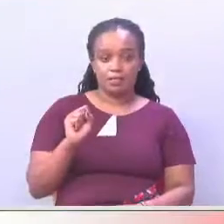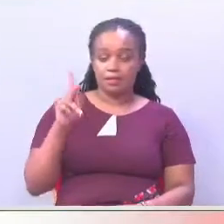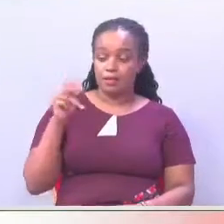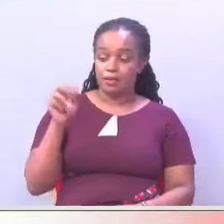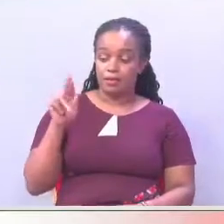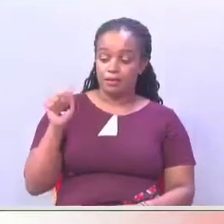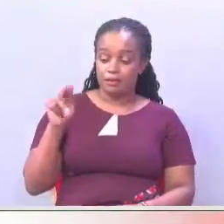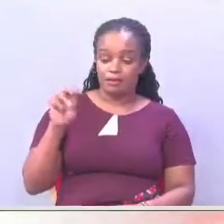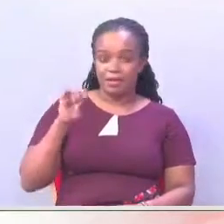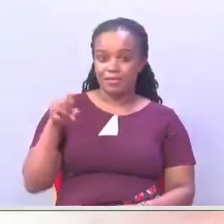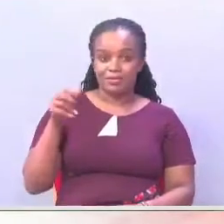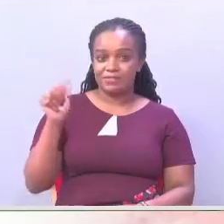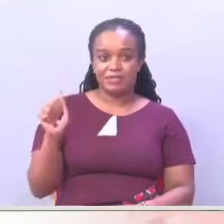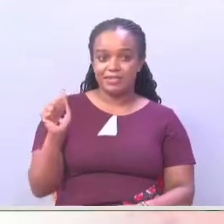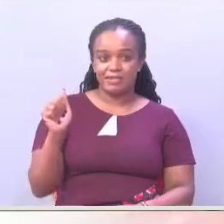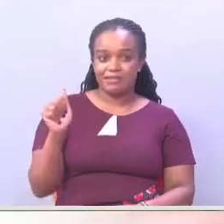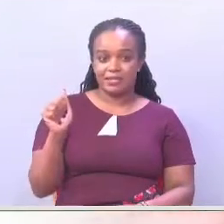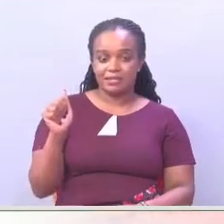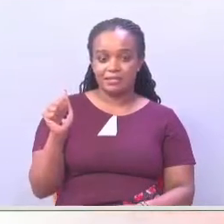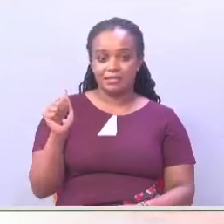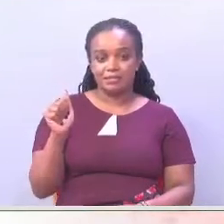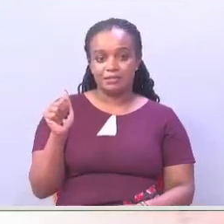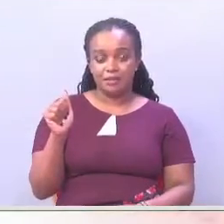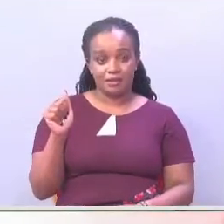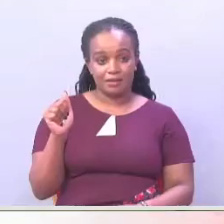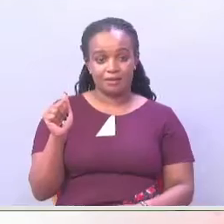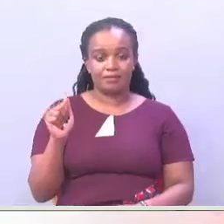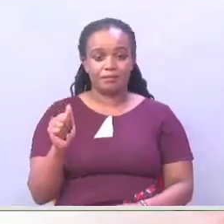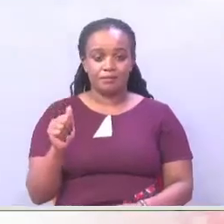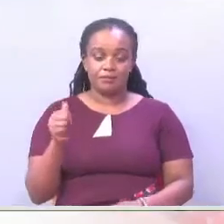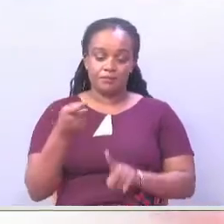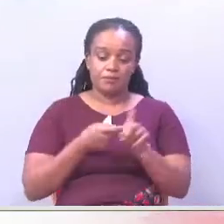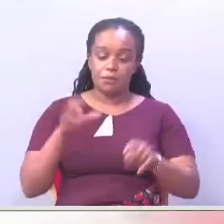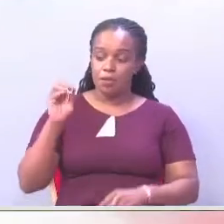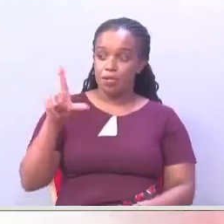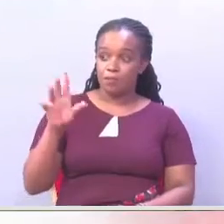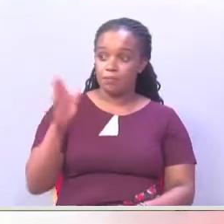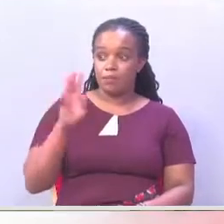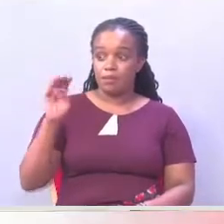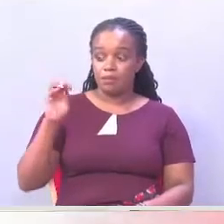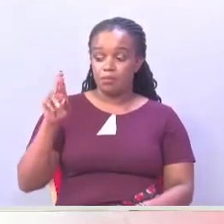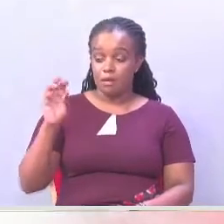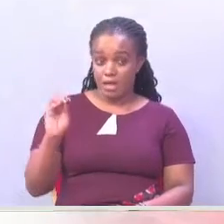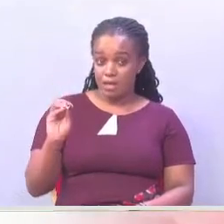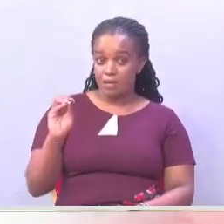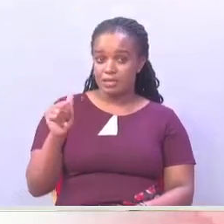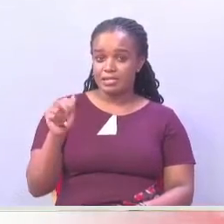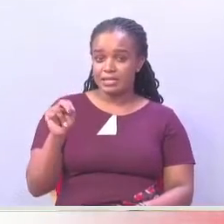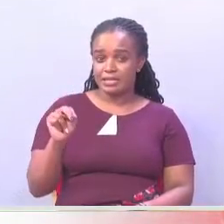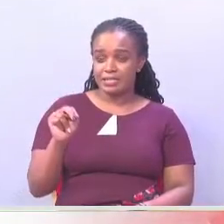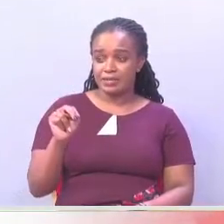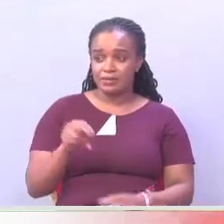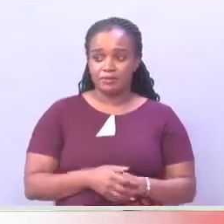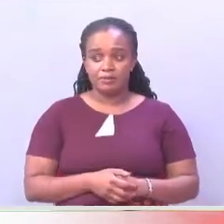more police officers will be deployed in the troubled Olmoran area to flush out bandits. Wananchi wa Laikipia